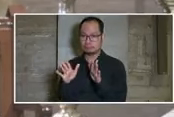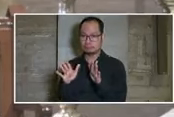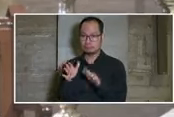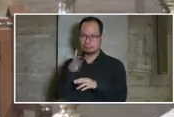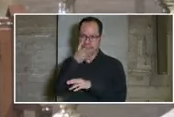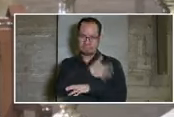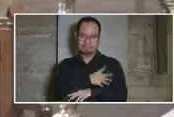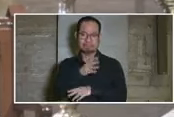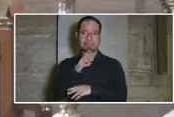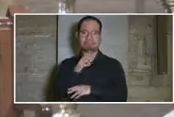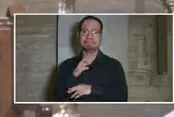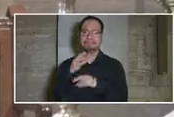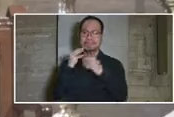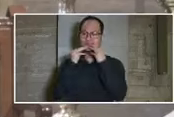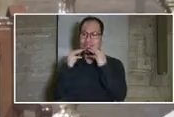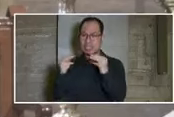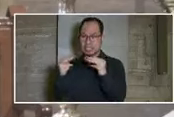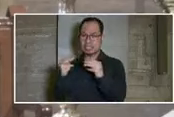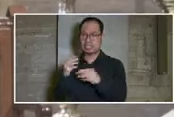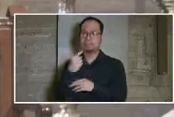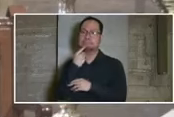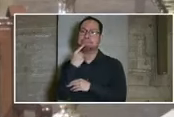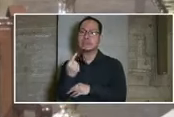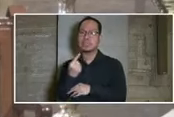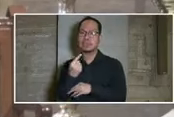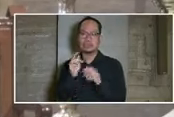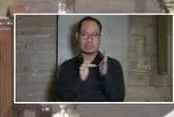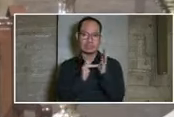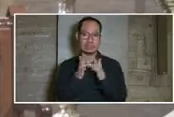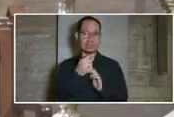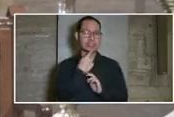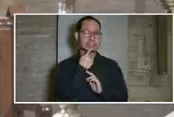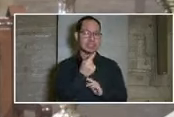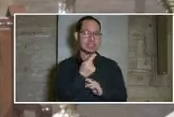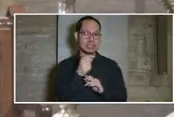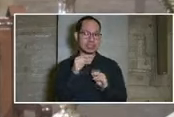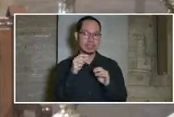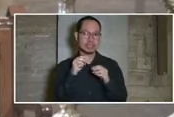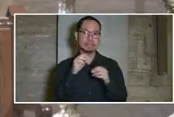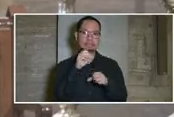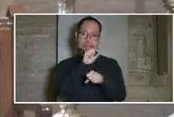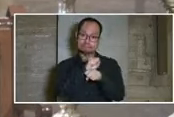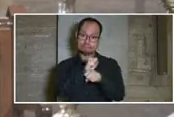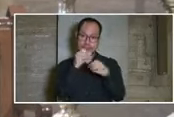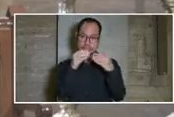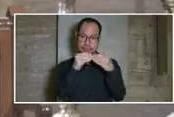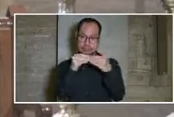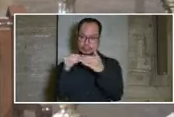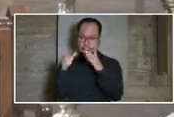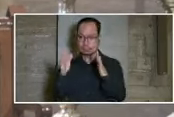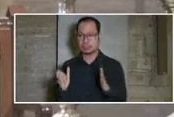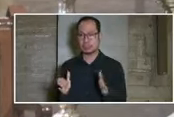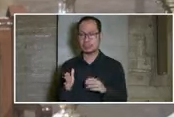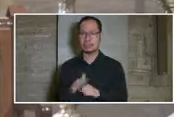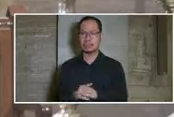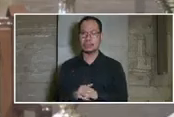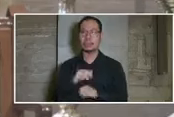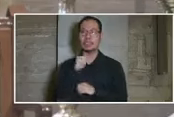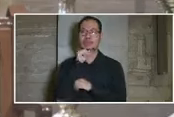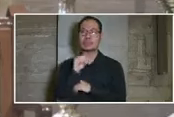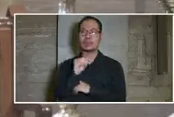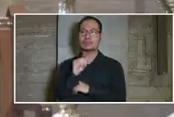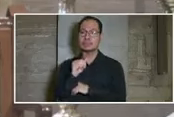Disregarding the message that was reported, Jesus said to the synagogue official, "Do not